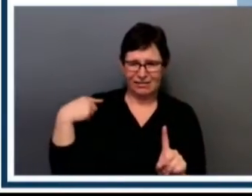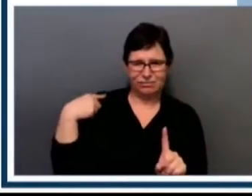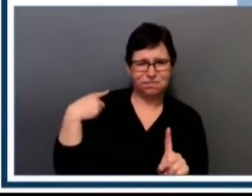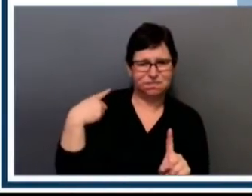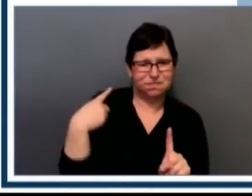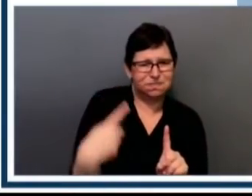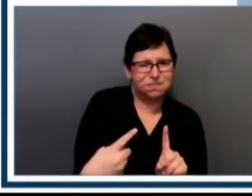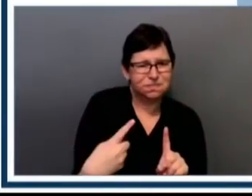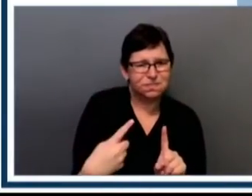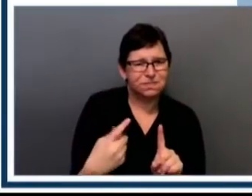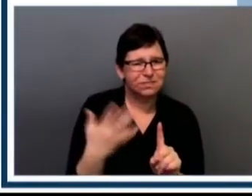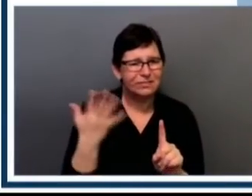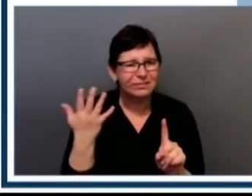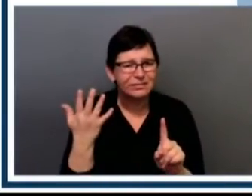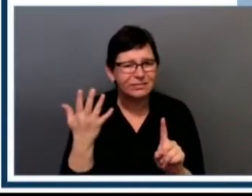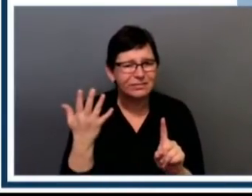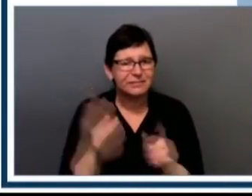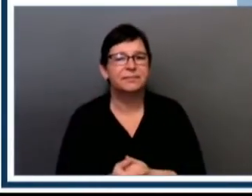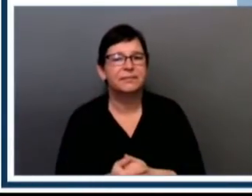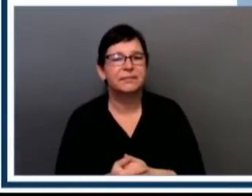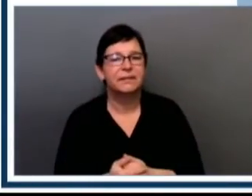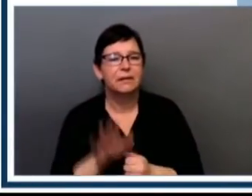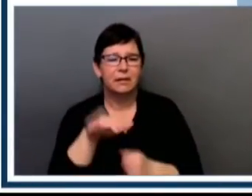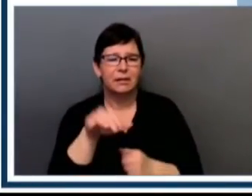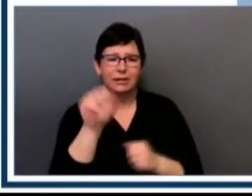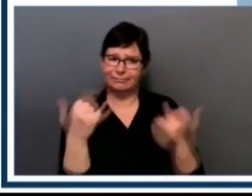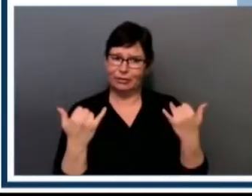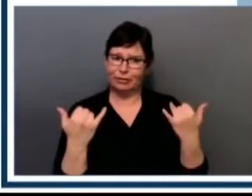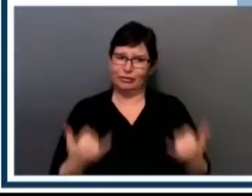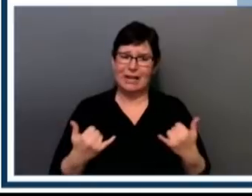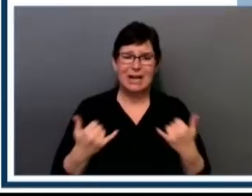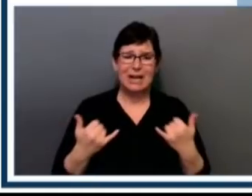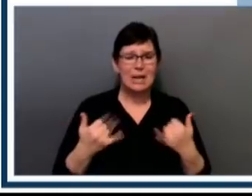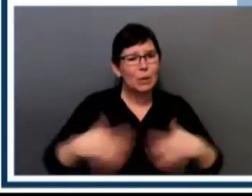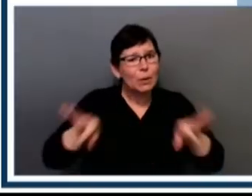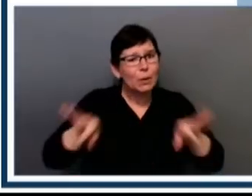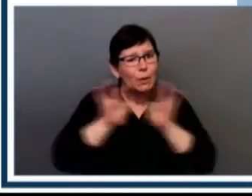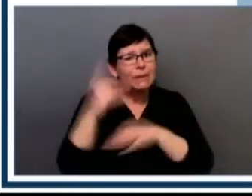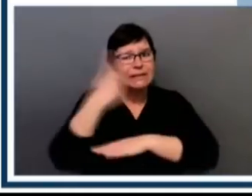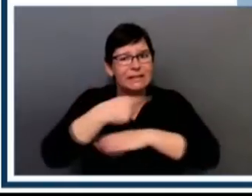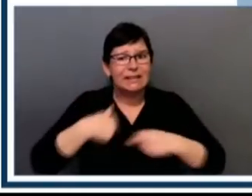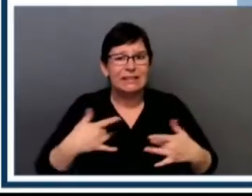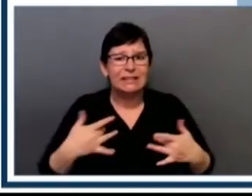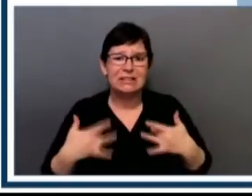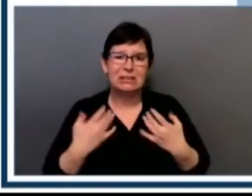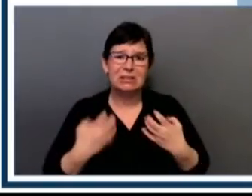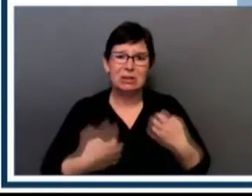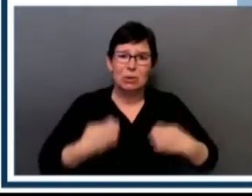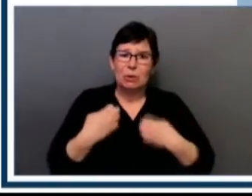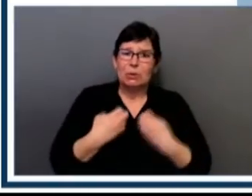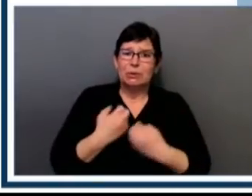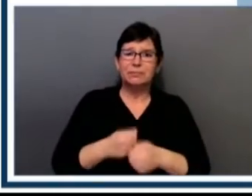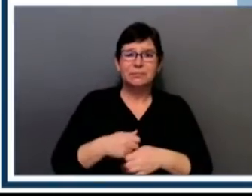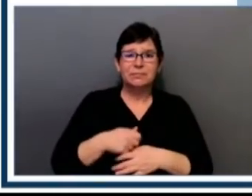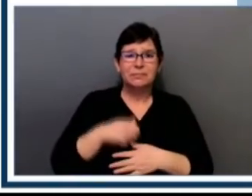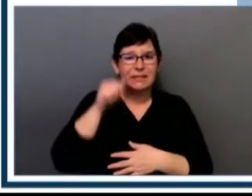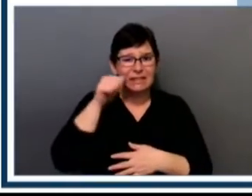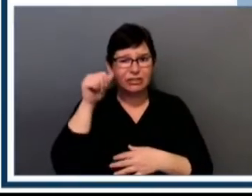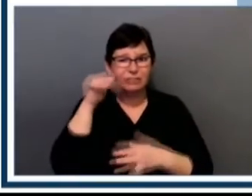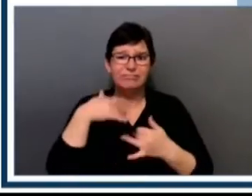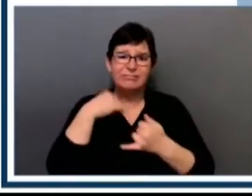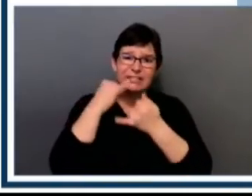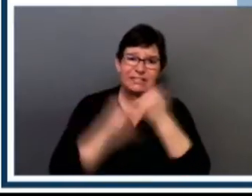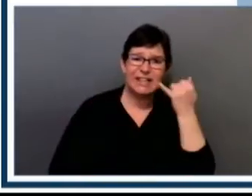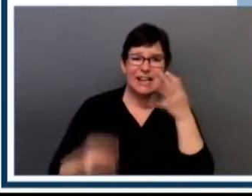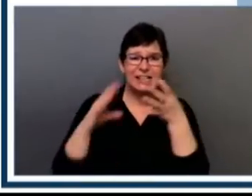finalizing my remarks last night. This is a major transition piece from our, clear steps forward. Again, we